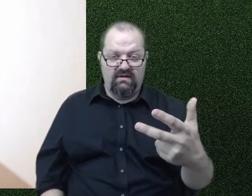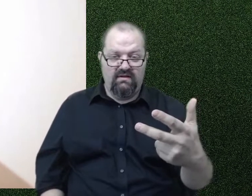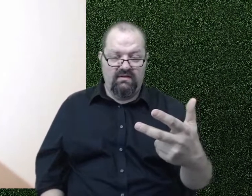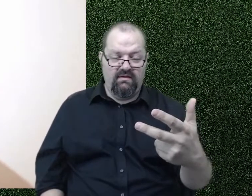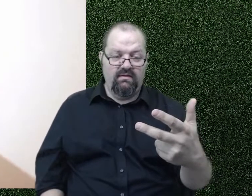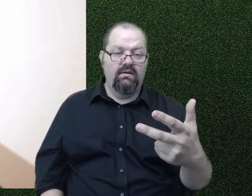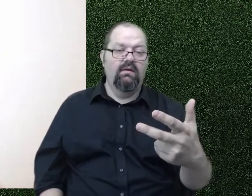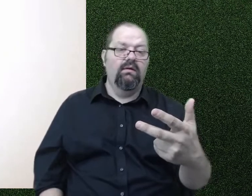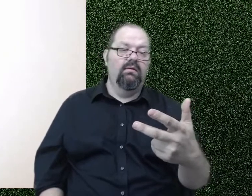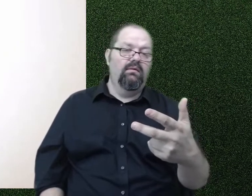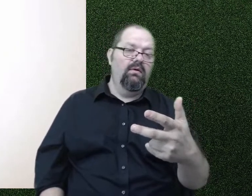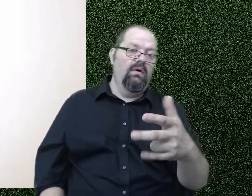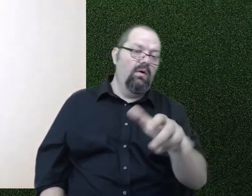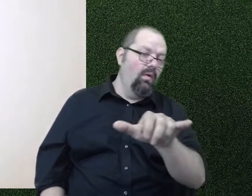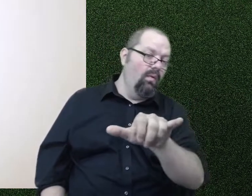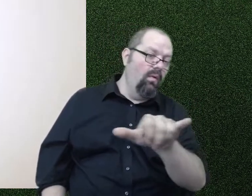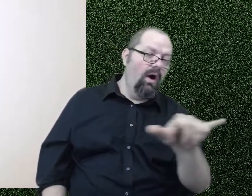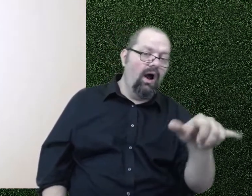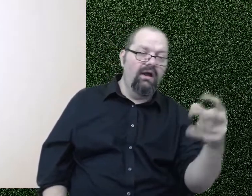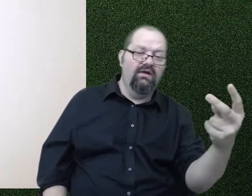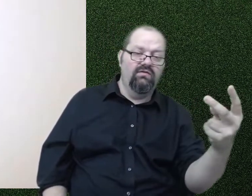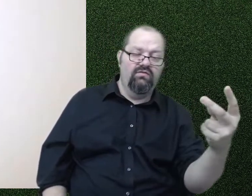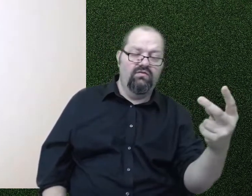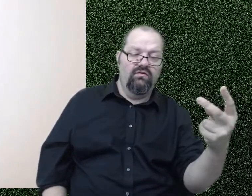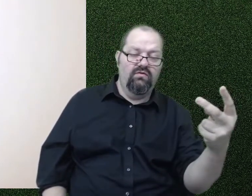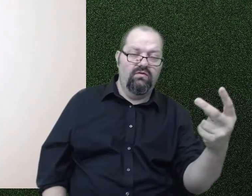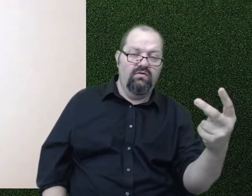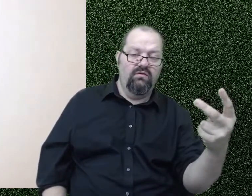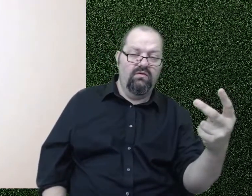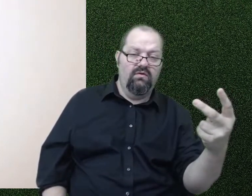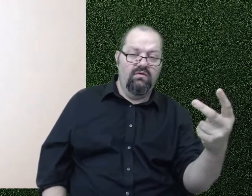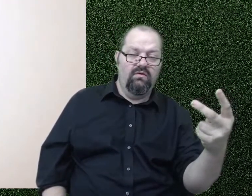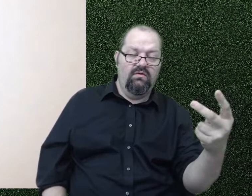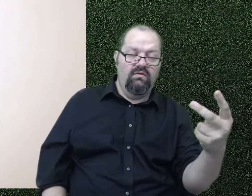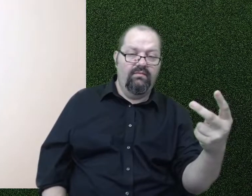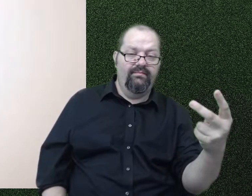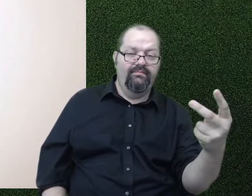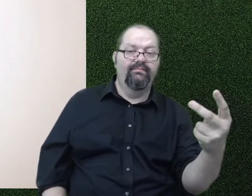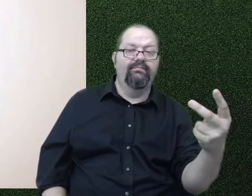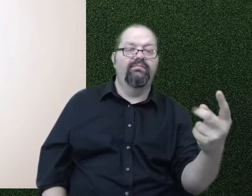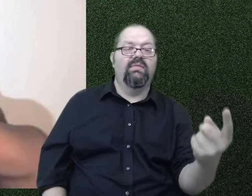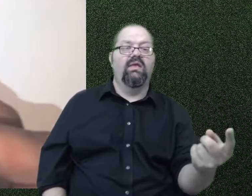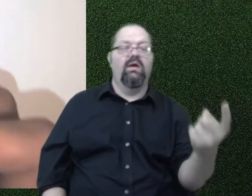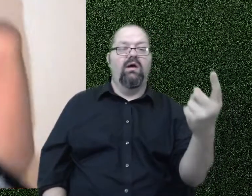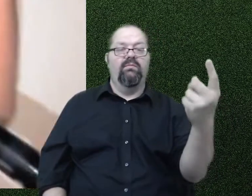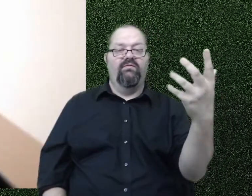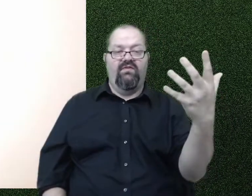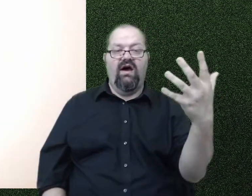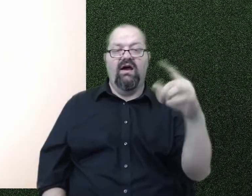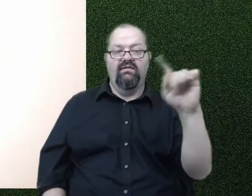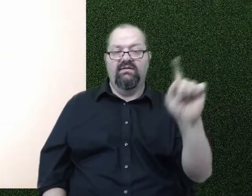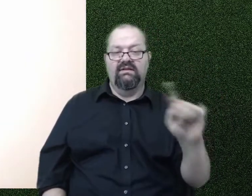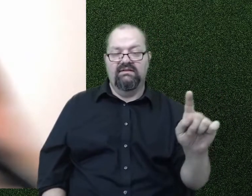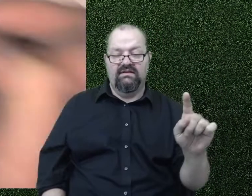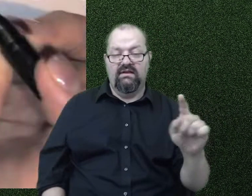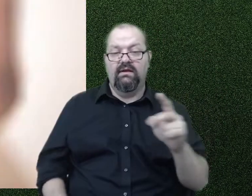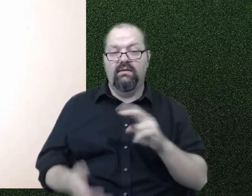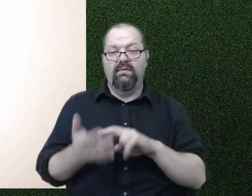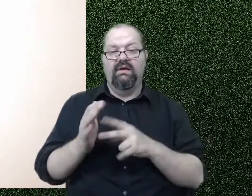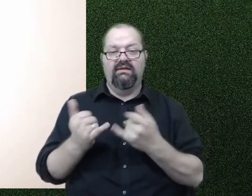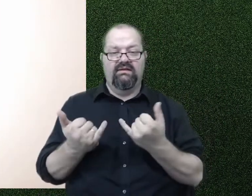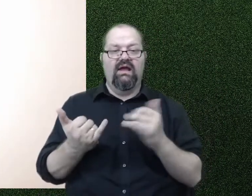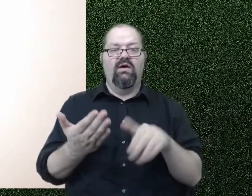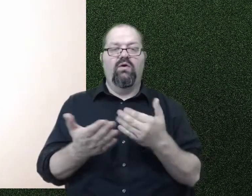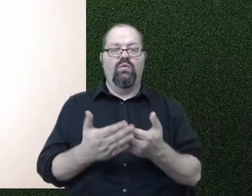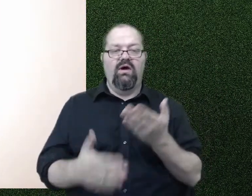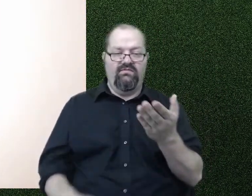plus 2 units in the y direction. Actually, forward 3 plus 2 units in the y direction, and up 5 units in the z direction. And we're located